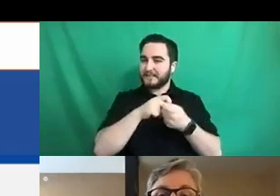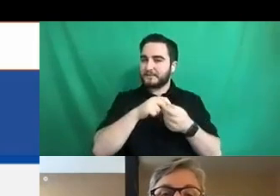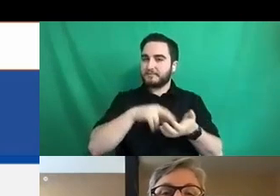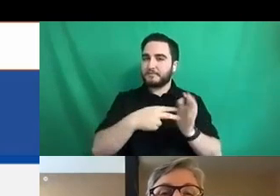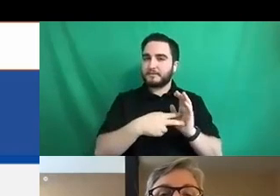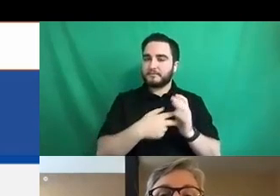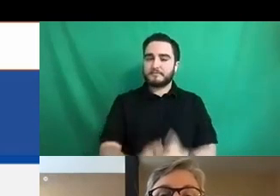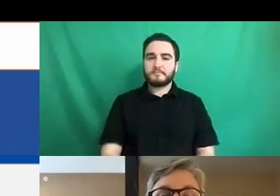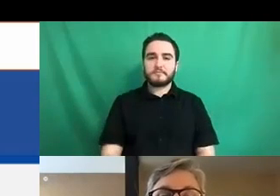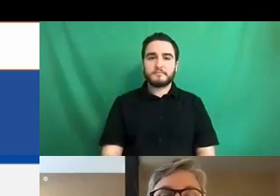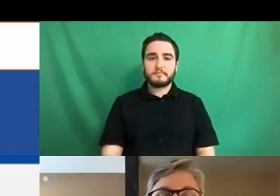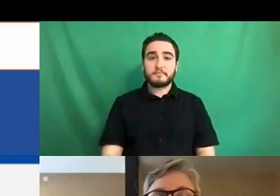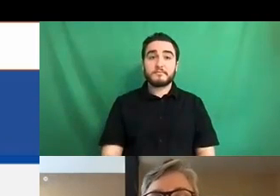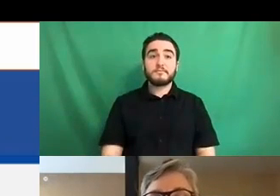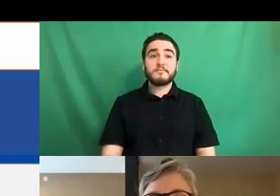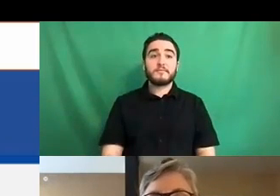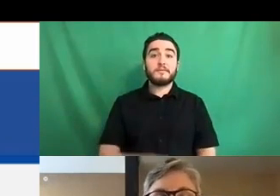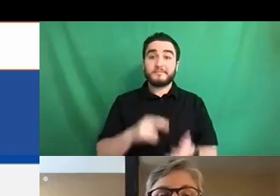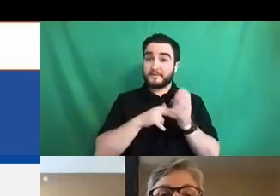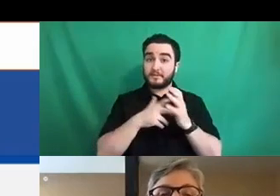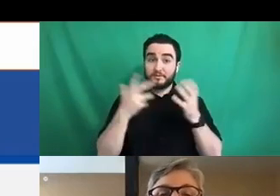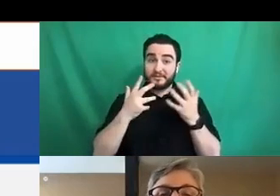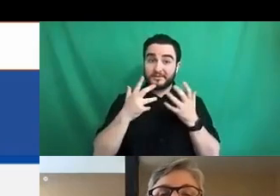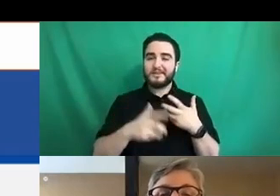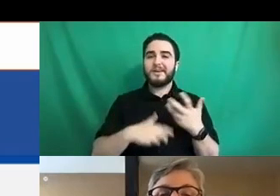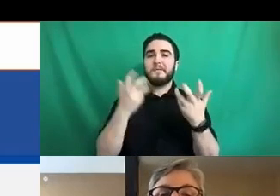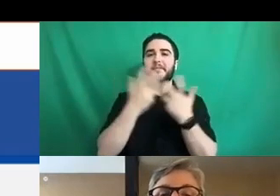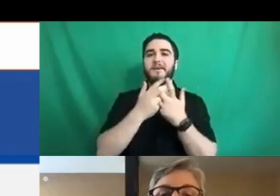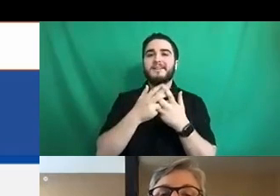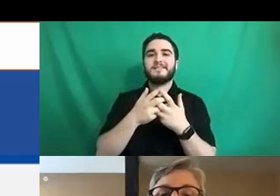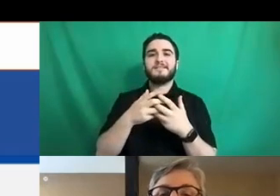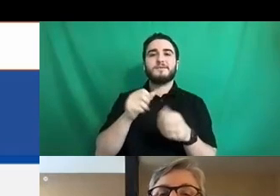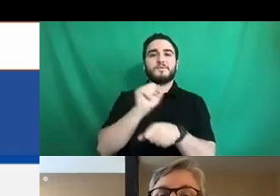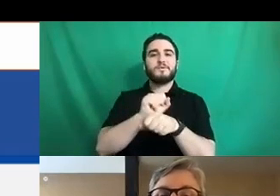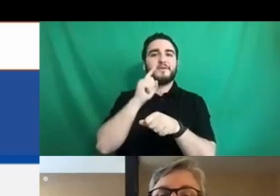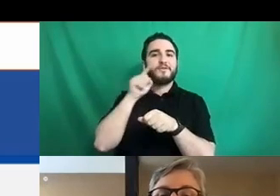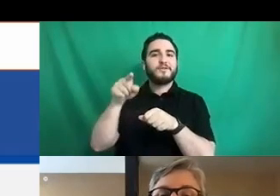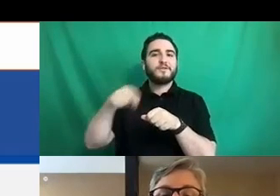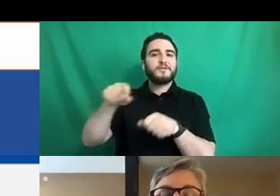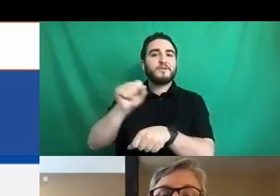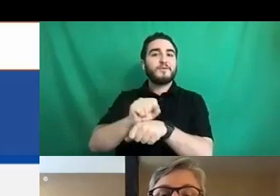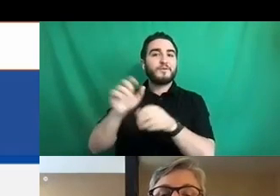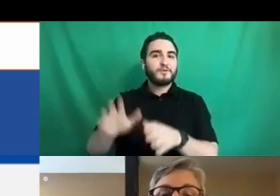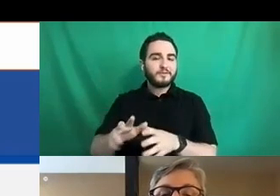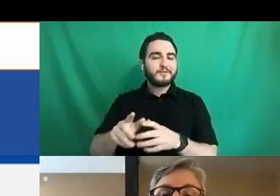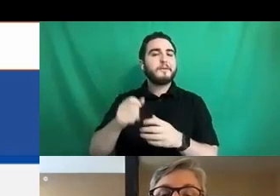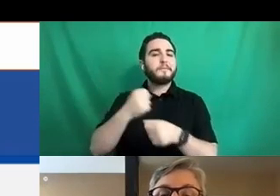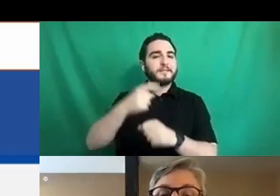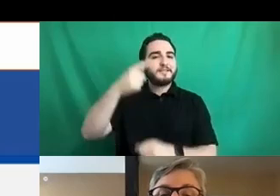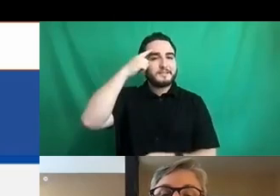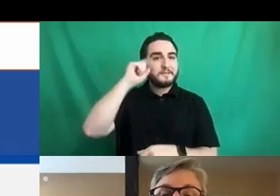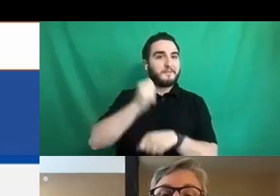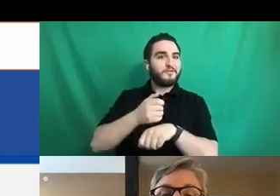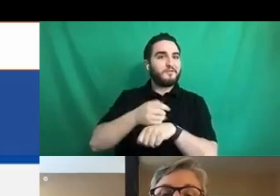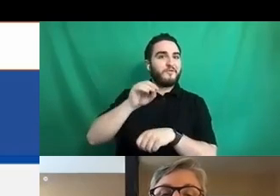what it means. Matching tasks to the gifts and strengths of your employees makes good business sense. Based on a 40-hour